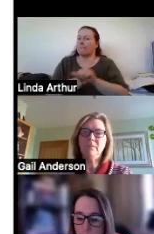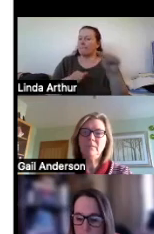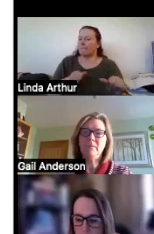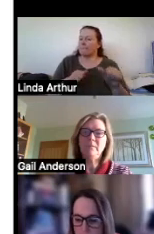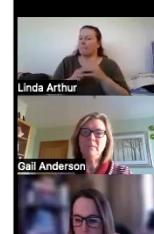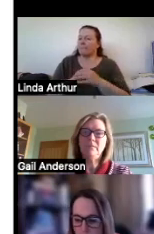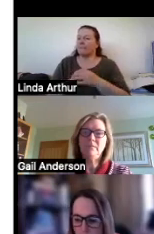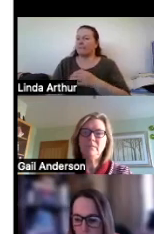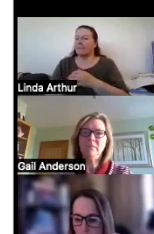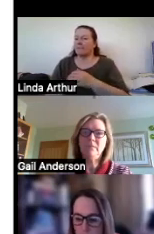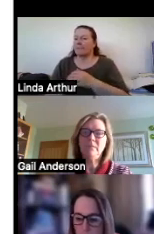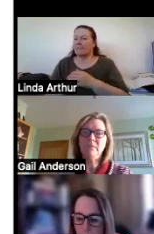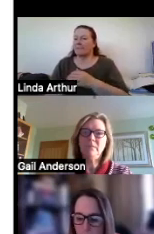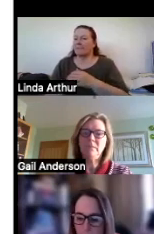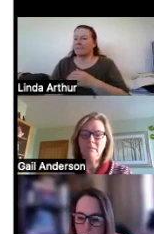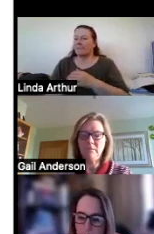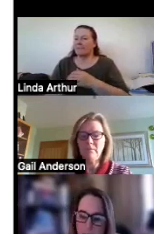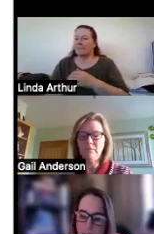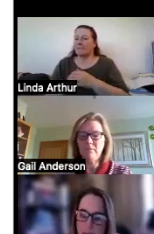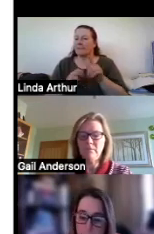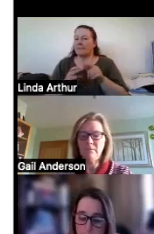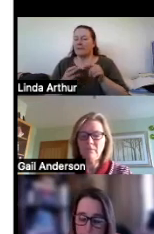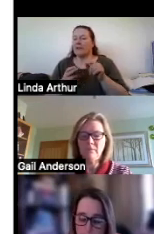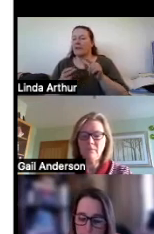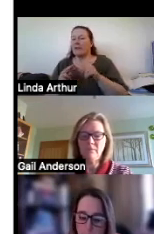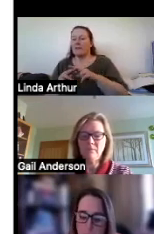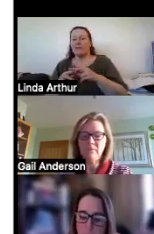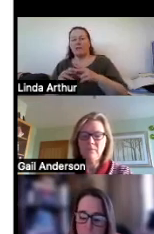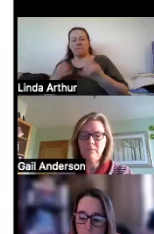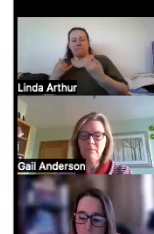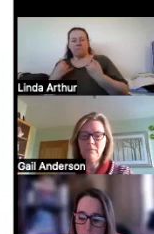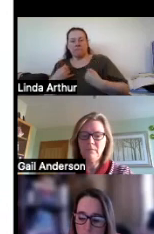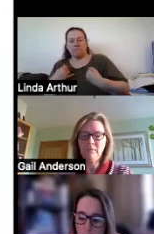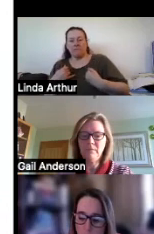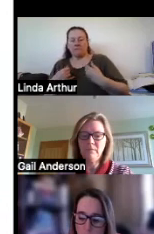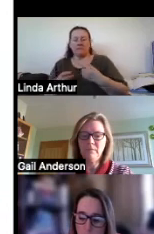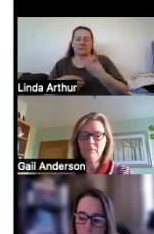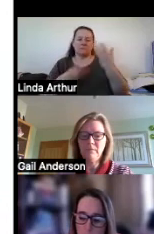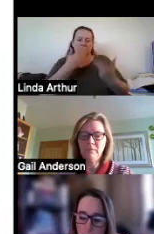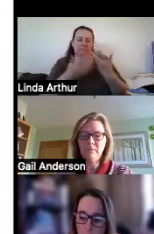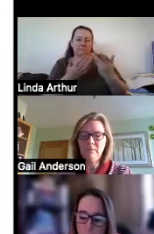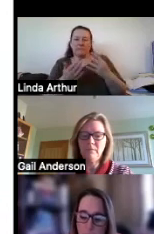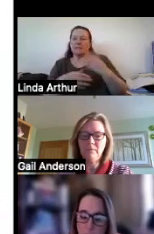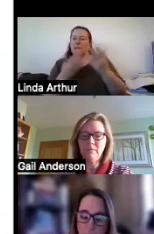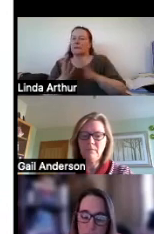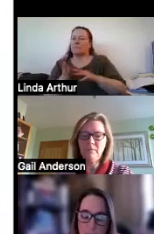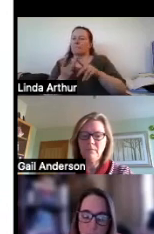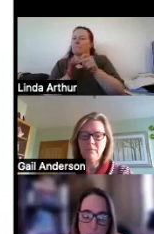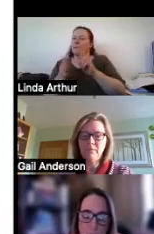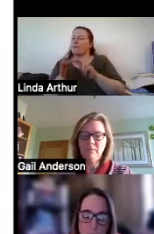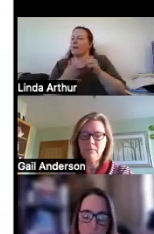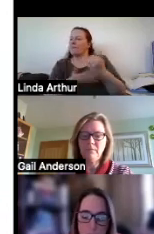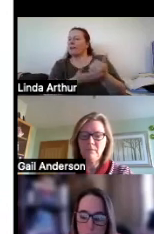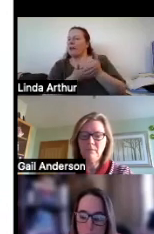general. And then if you are having symptoms, speaking out to your midwife and seeking help,